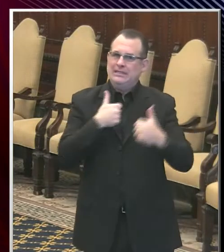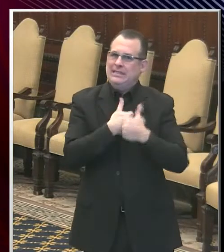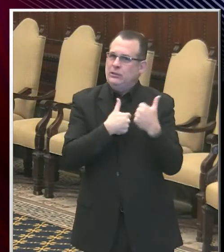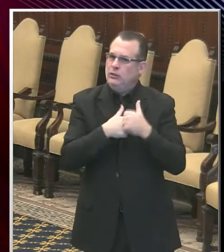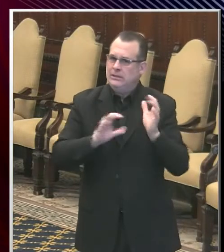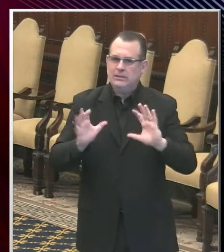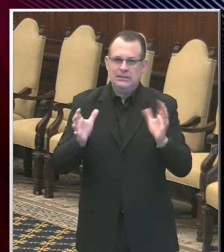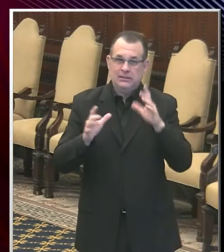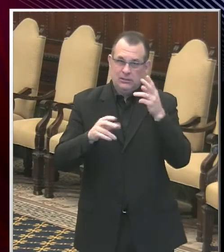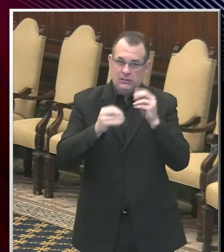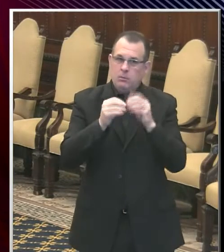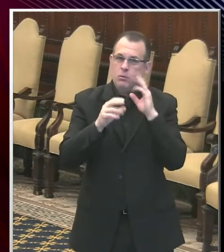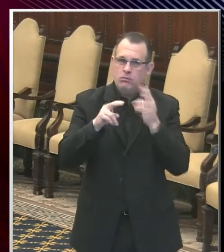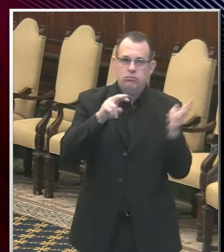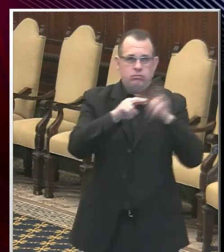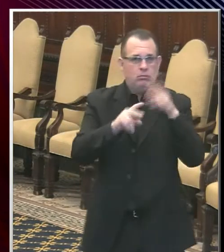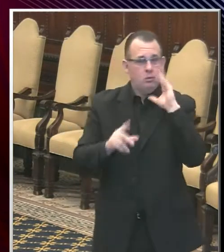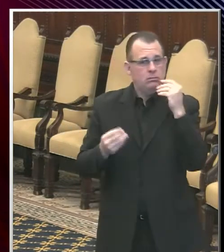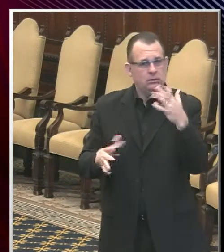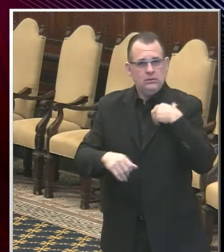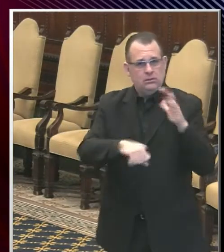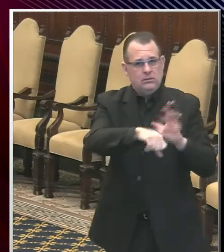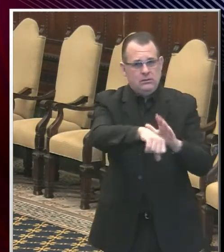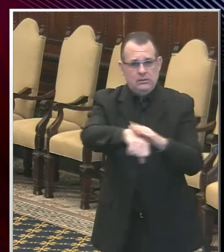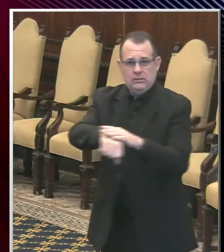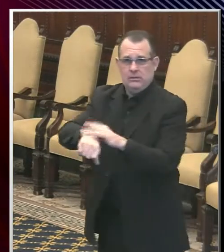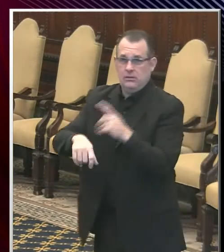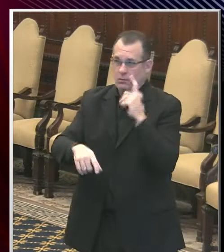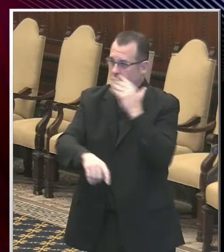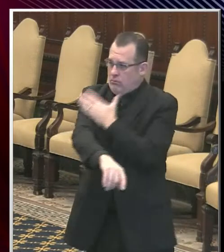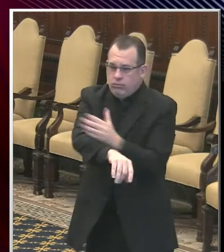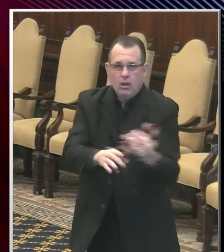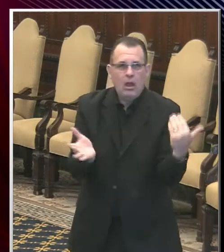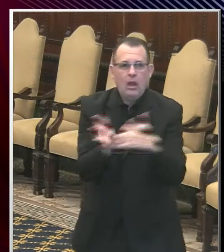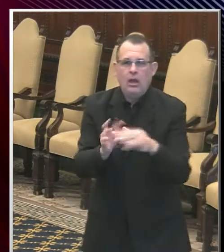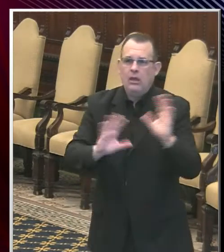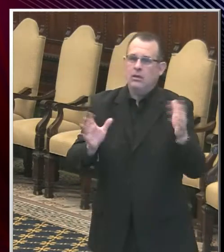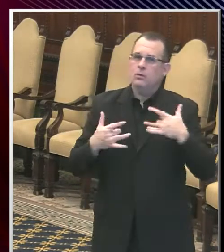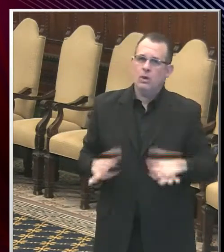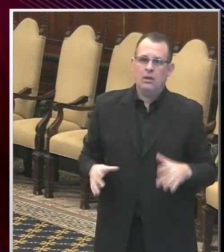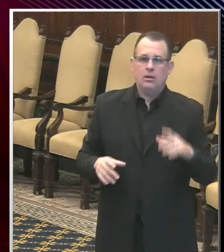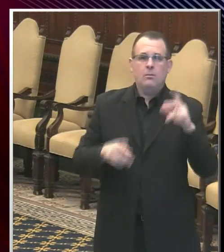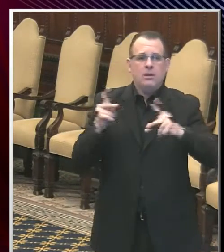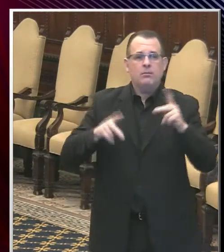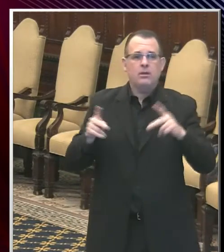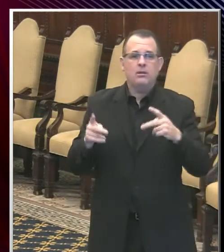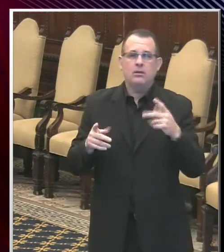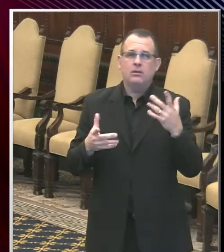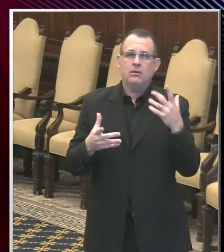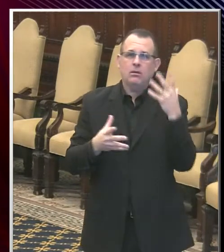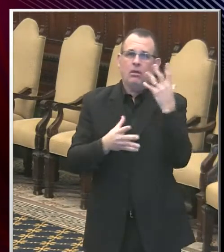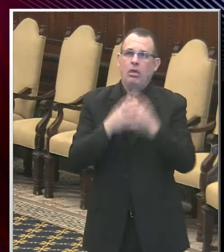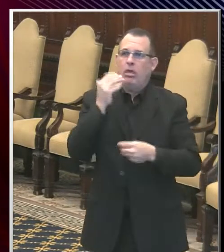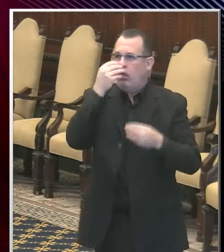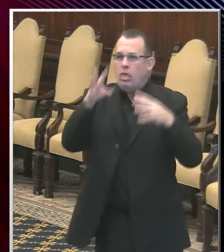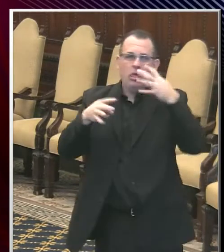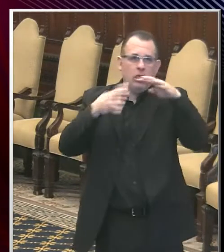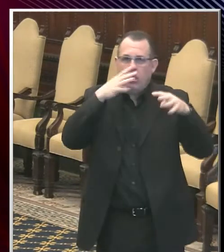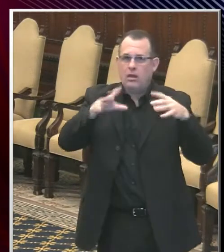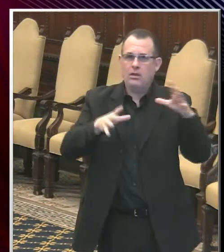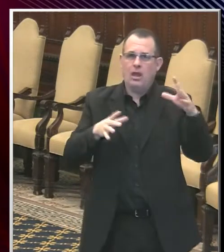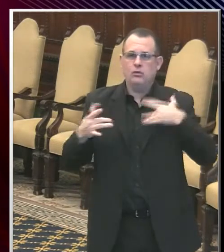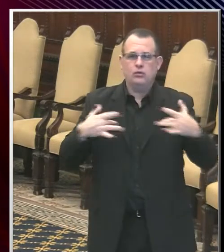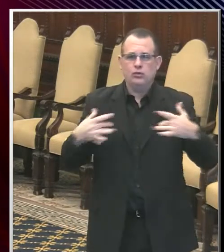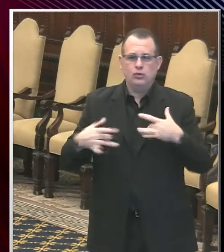spike that would put us back behind the 8 ball again, is people's lack of concern or lack of maturity when it comes to